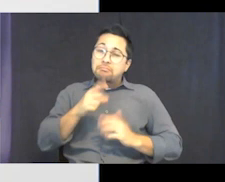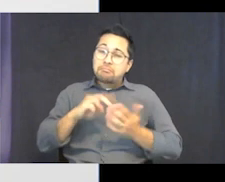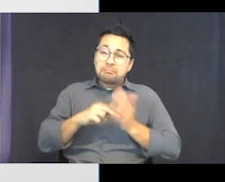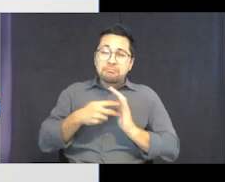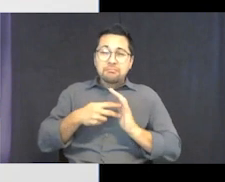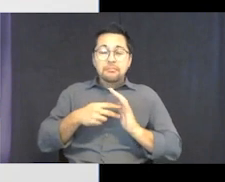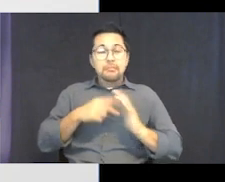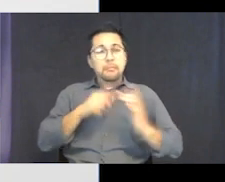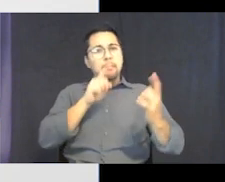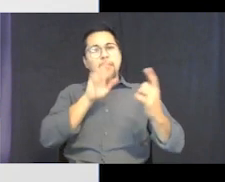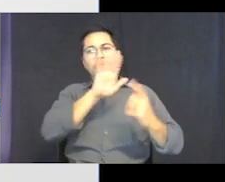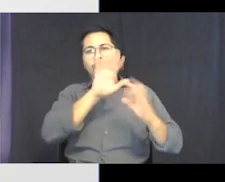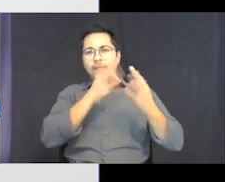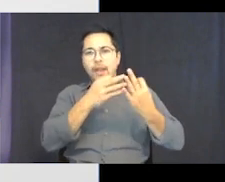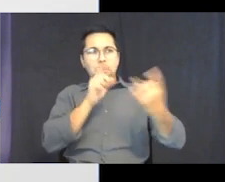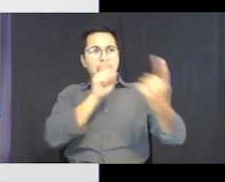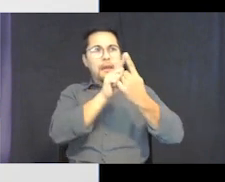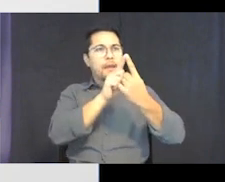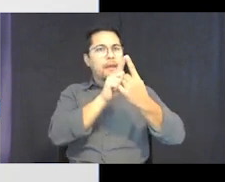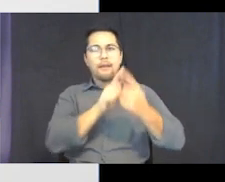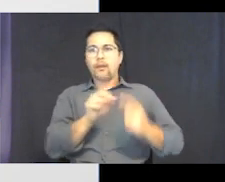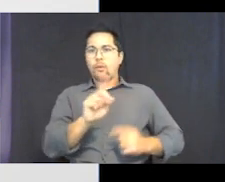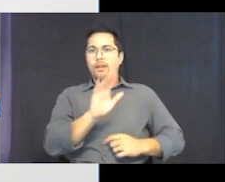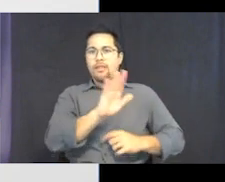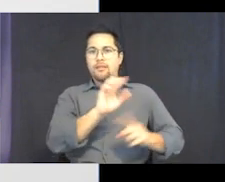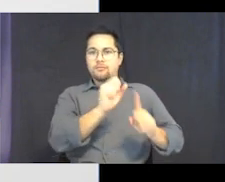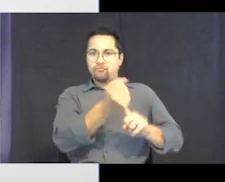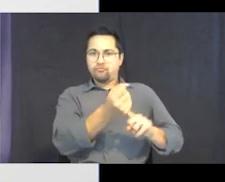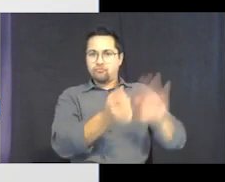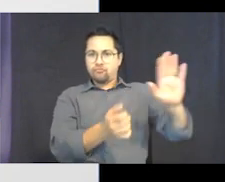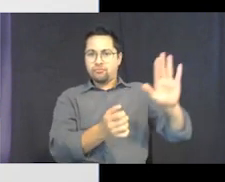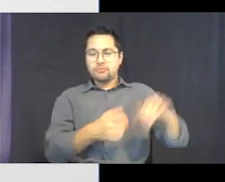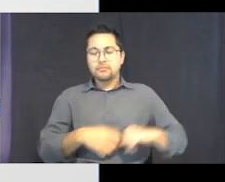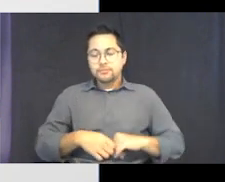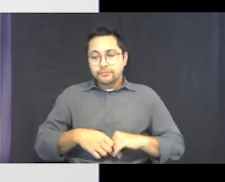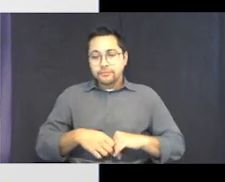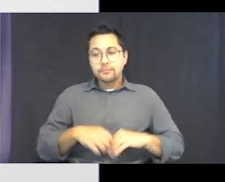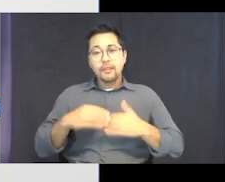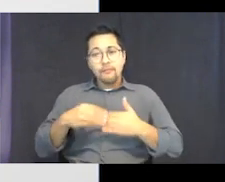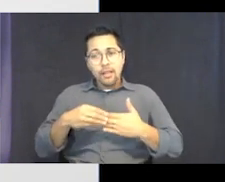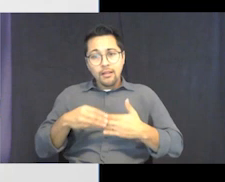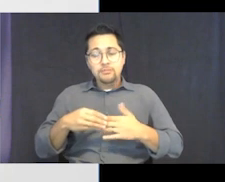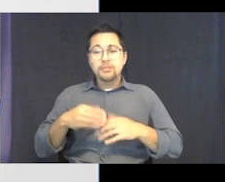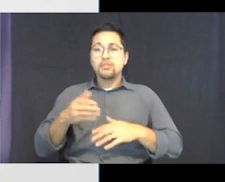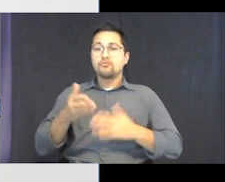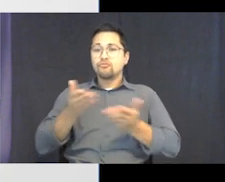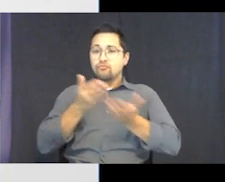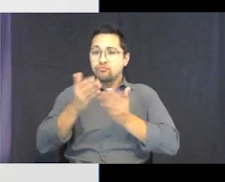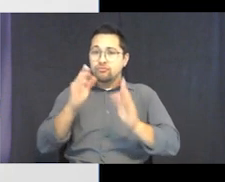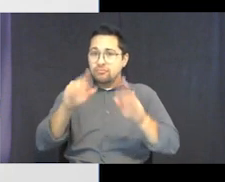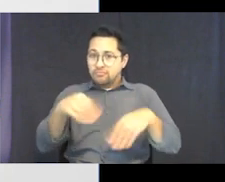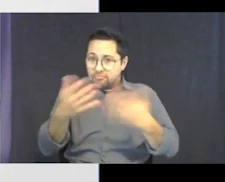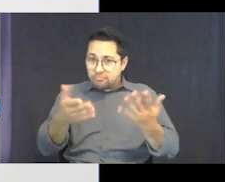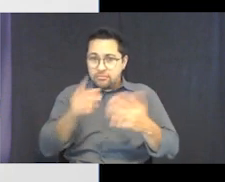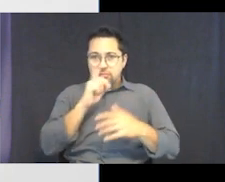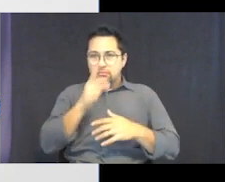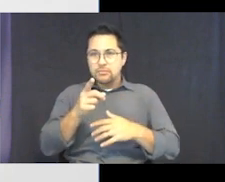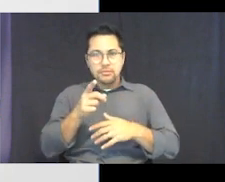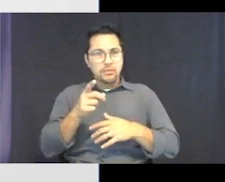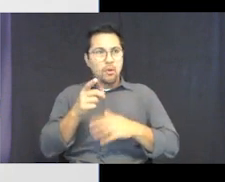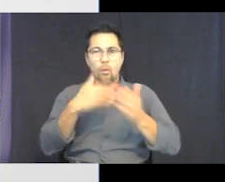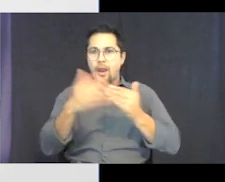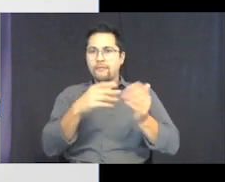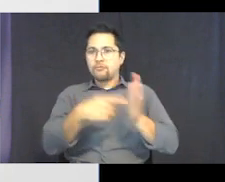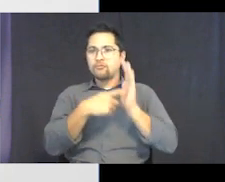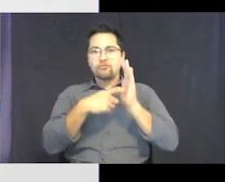means, meeting the family where they are at, this flexibility and service delivery is intended to promote a whatever it takes